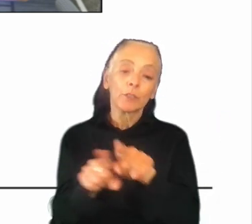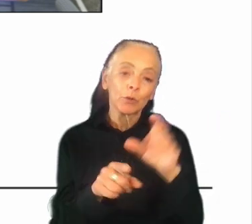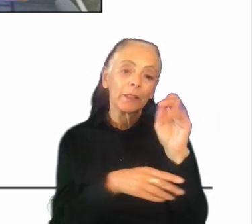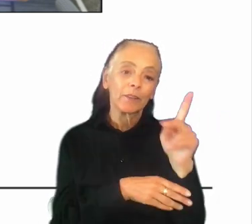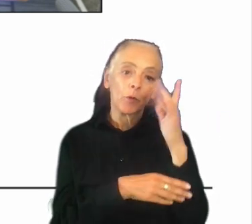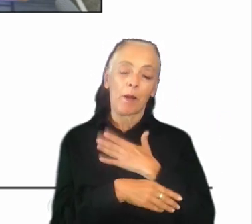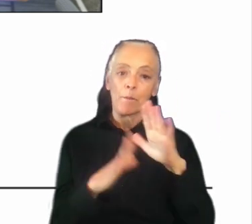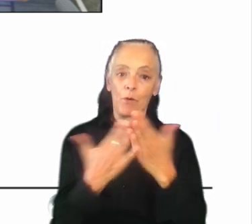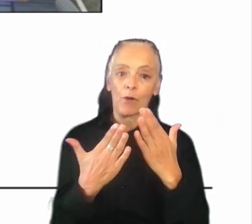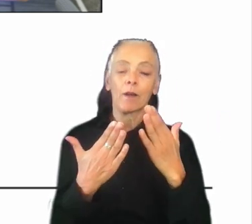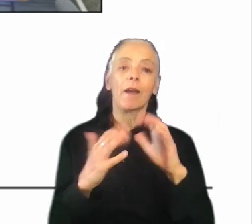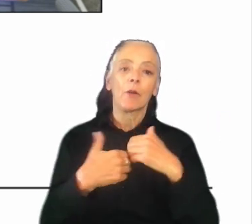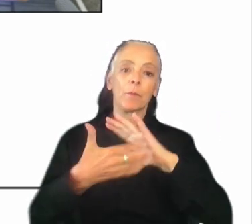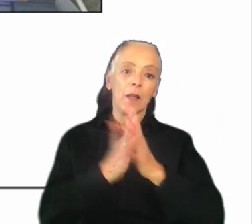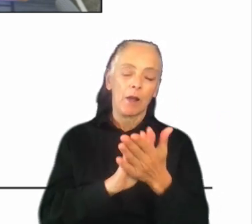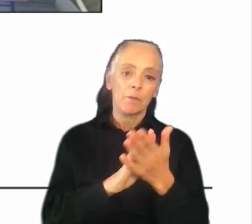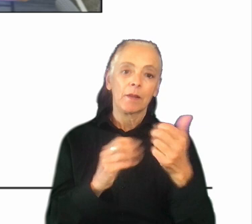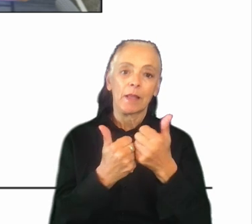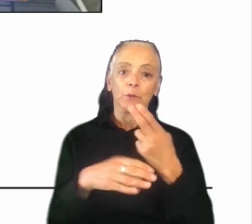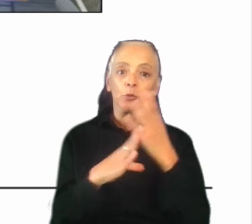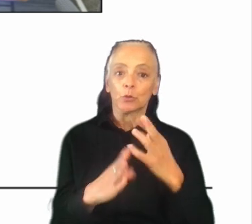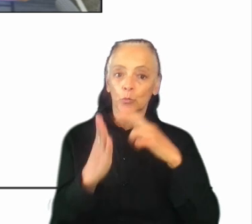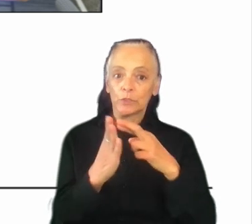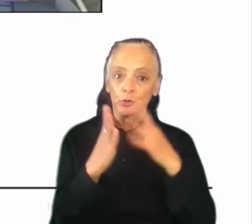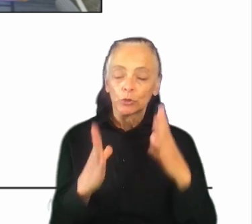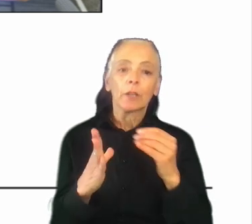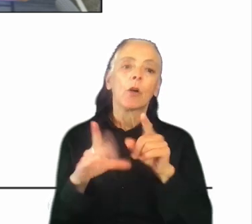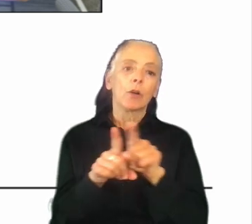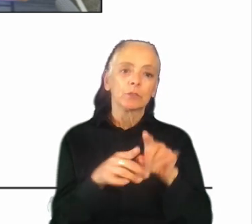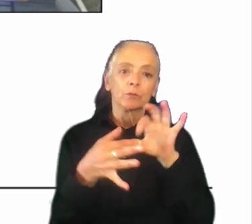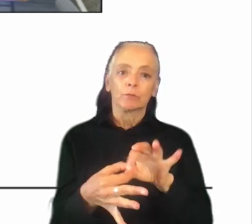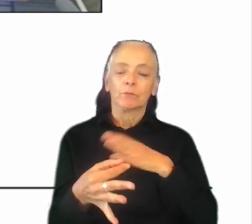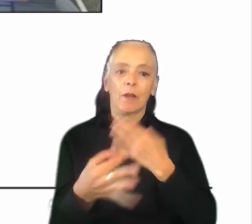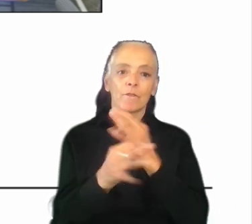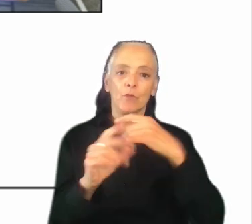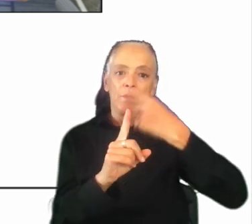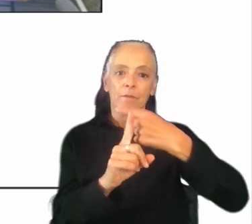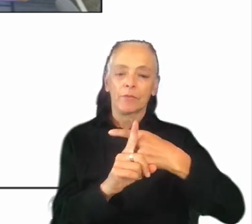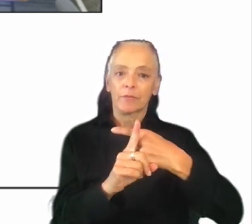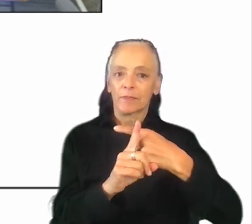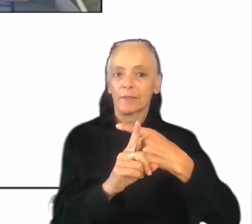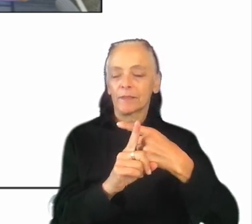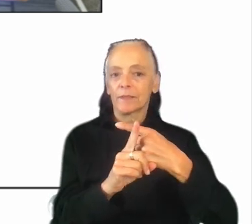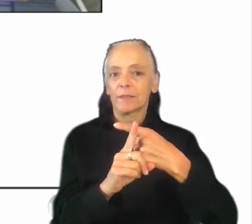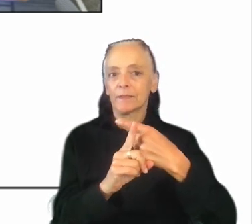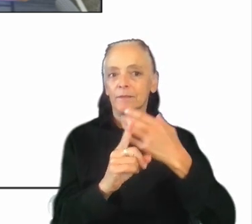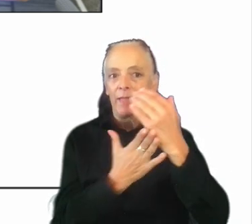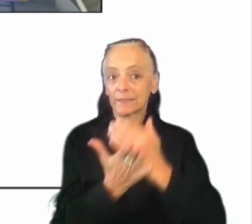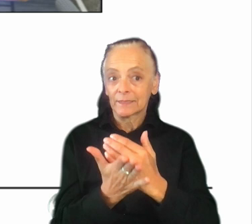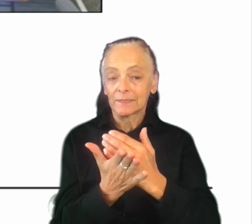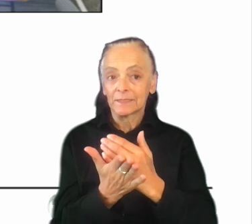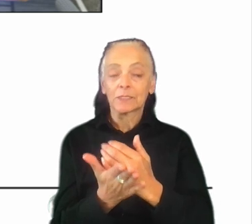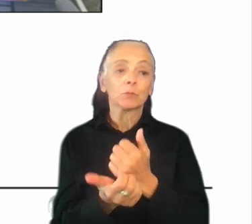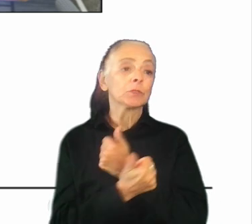become a game chooser researcher and also a link to my free monthly lessons on game shooter research skills like we've talked about today i'd